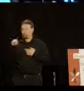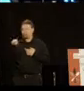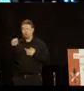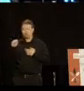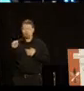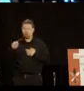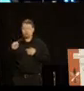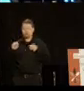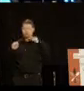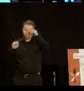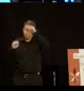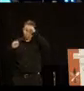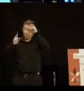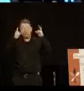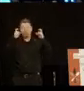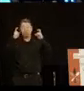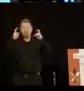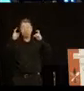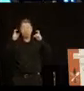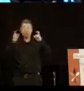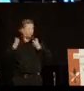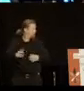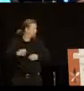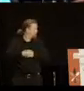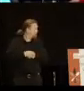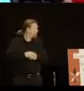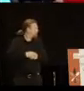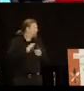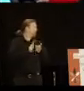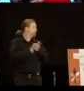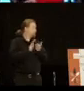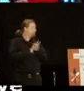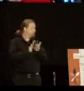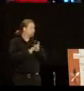All right, please give all of them a big hand.